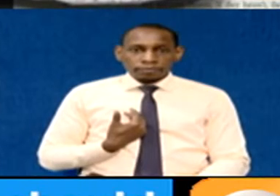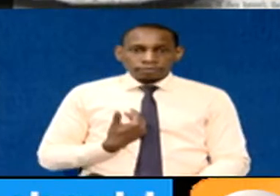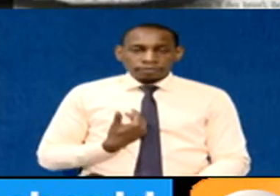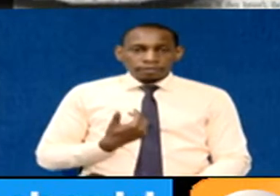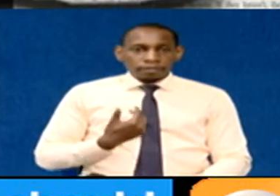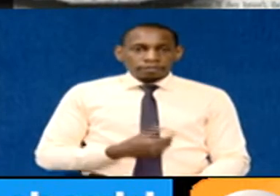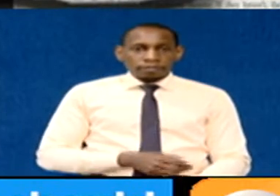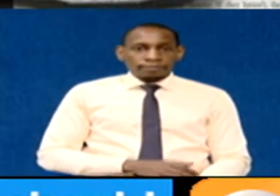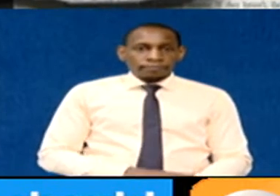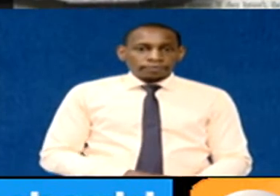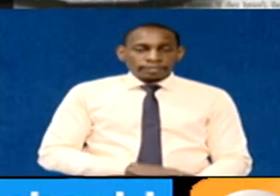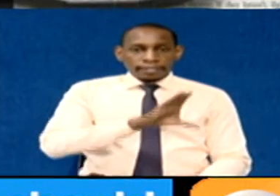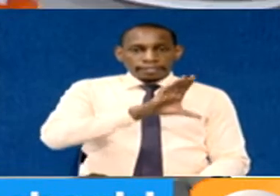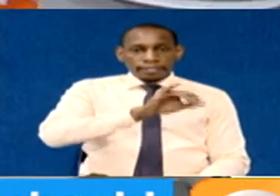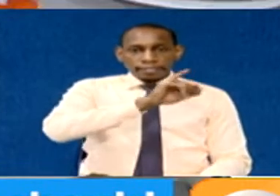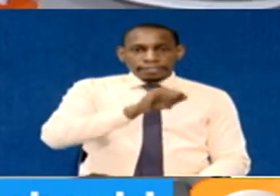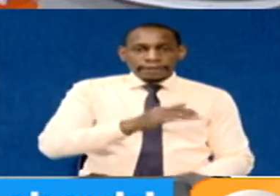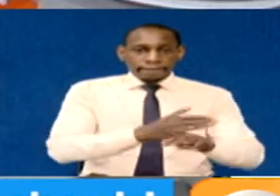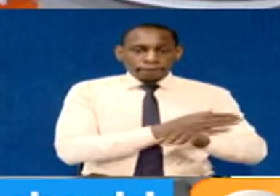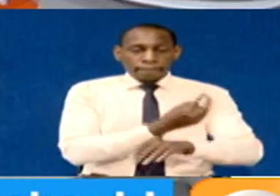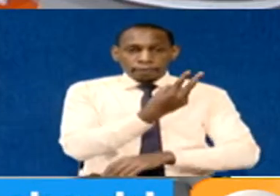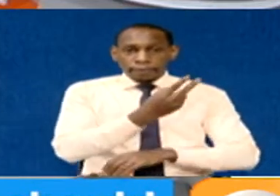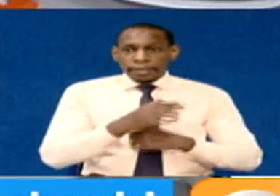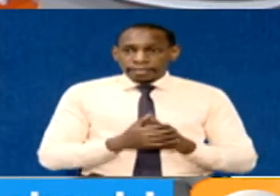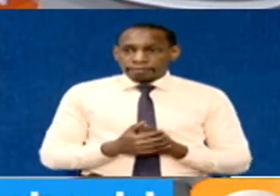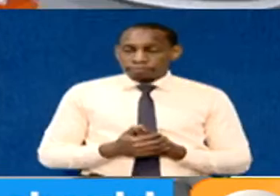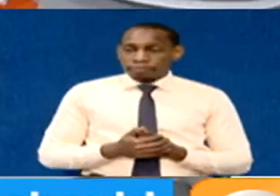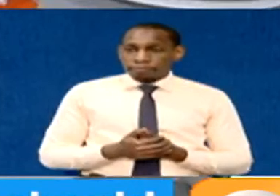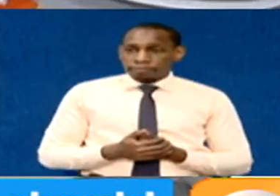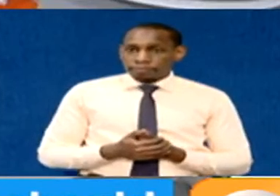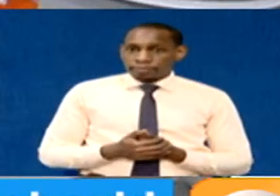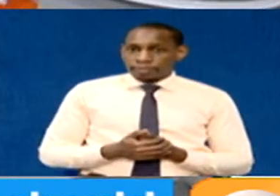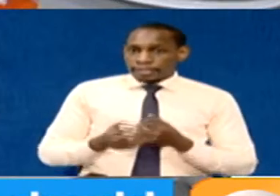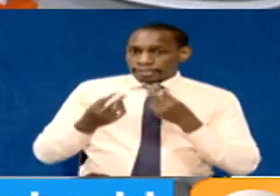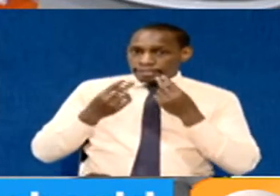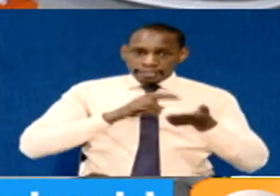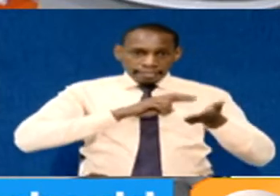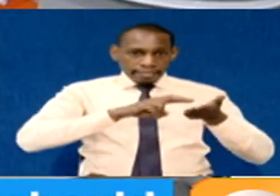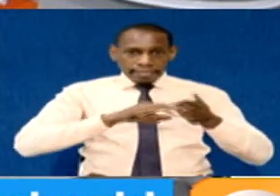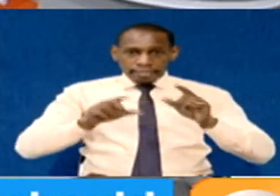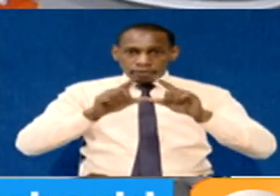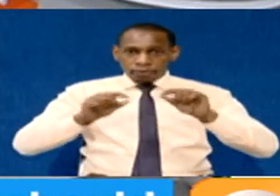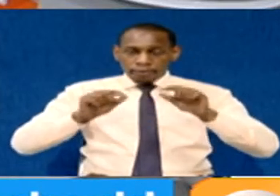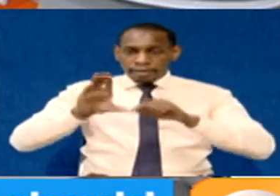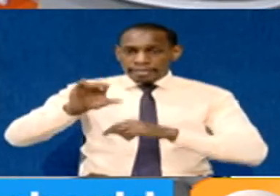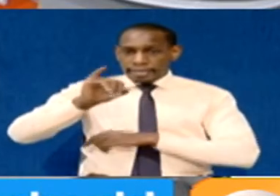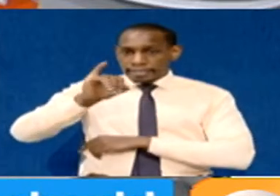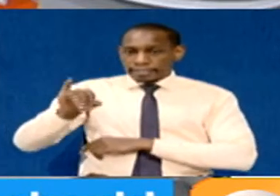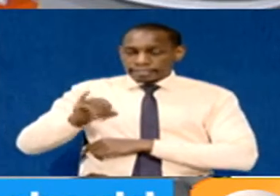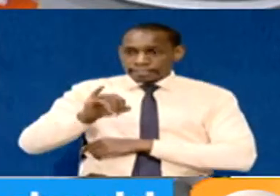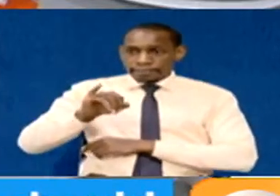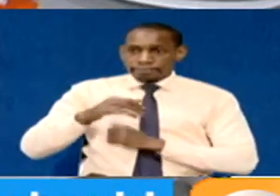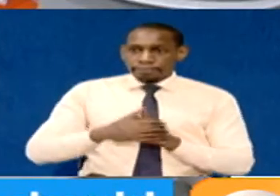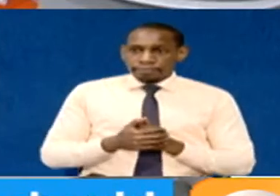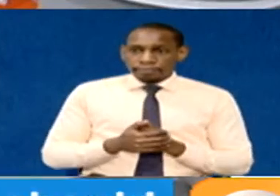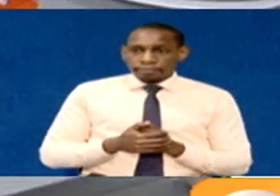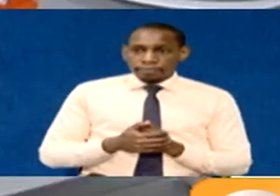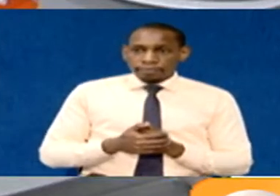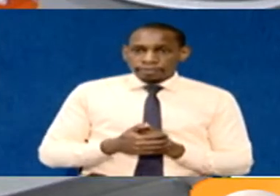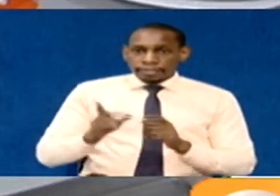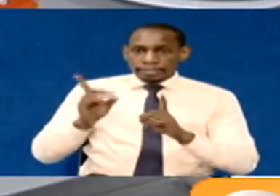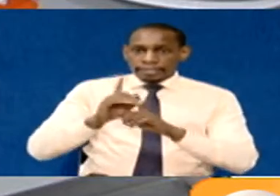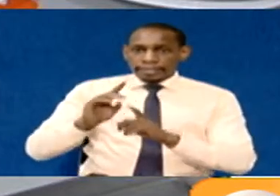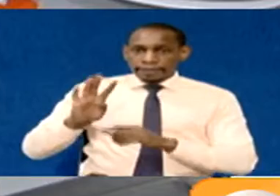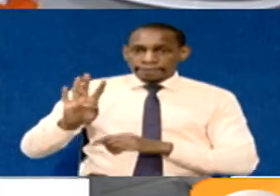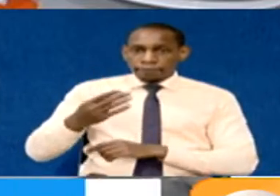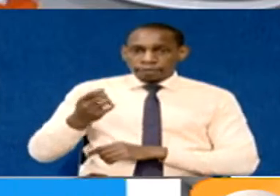former CJs. Yeah. Joe, I'm looking at the statement by the Chief Justice on the 4th of